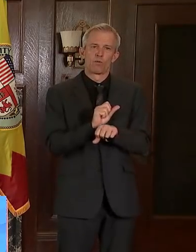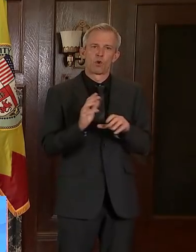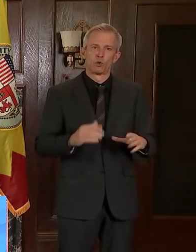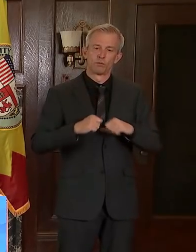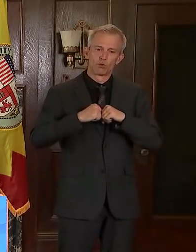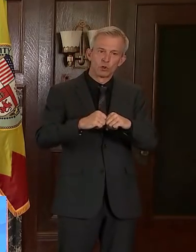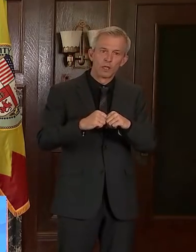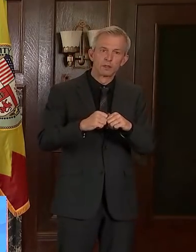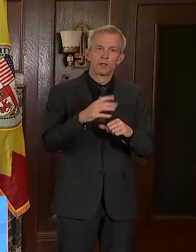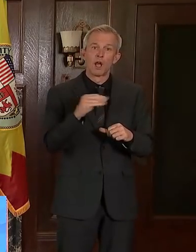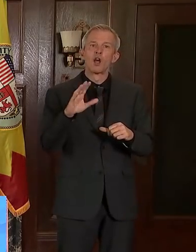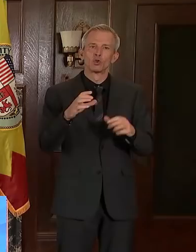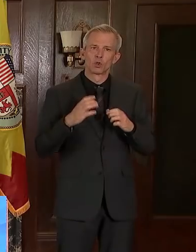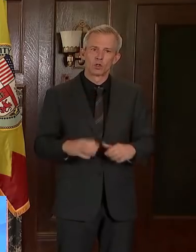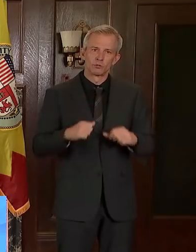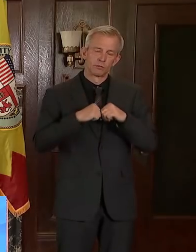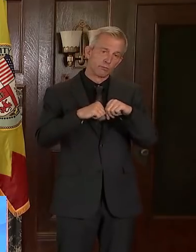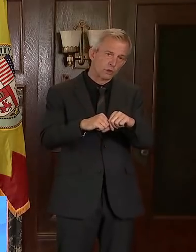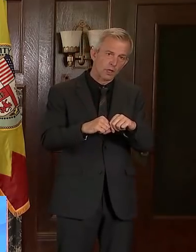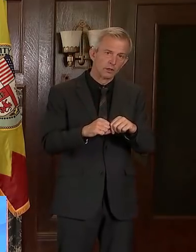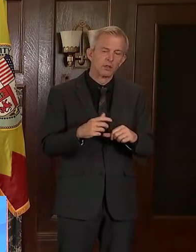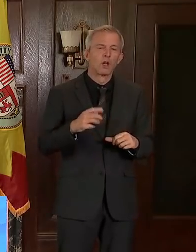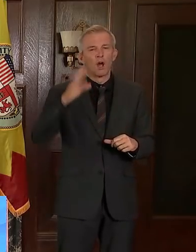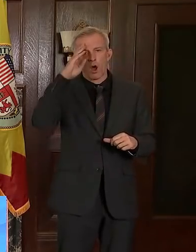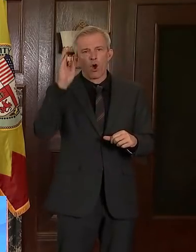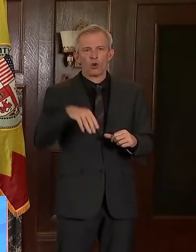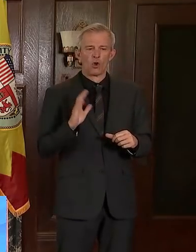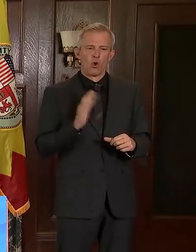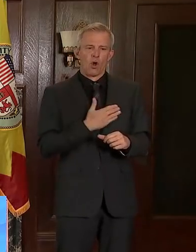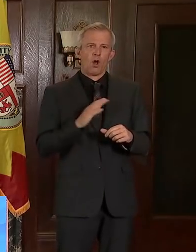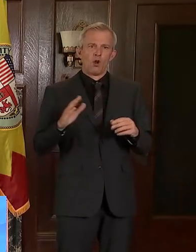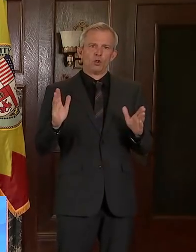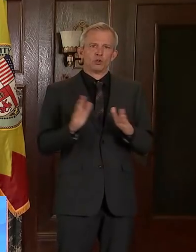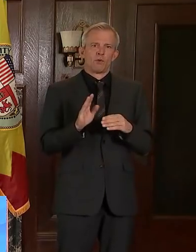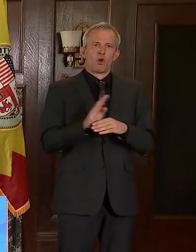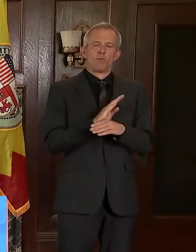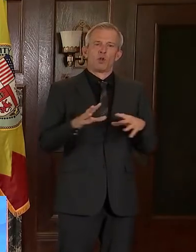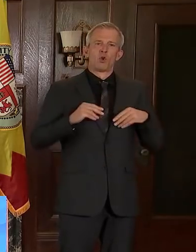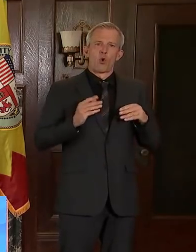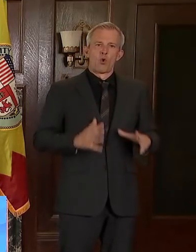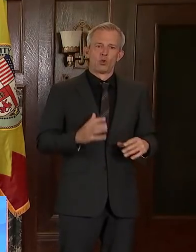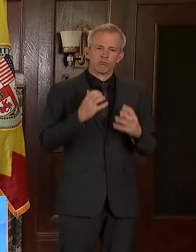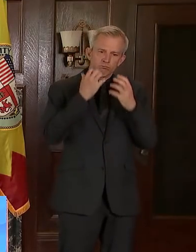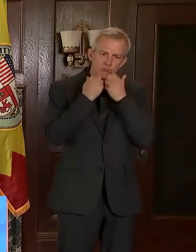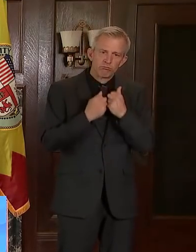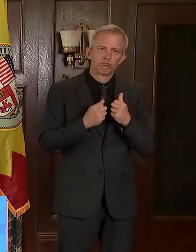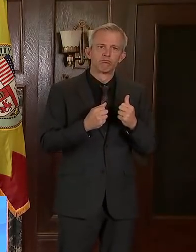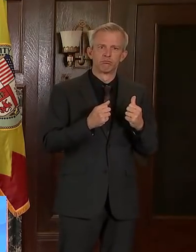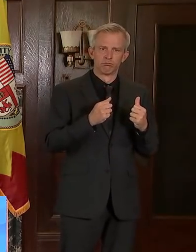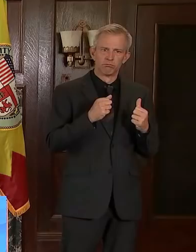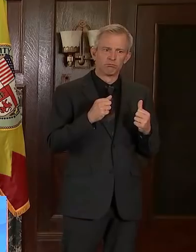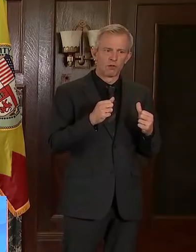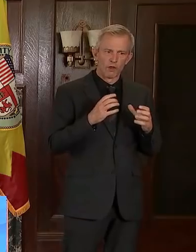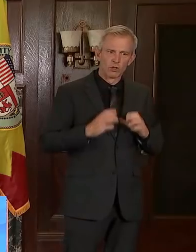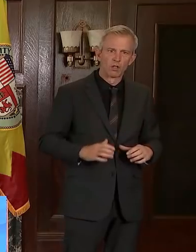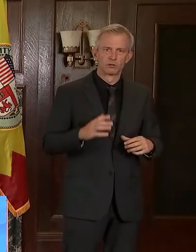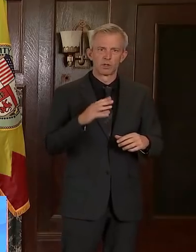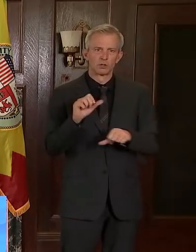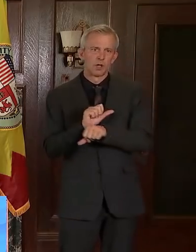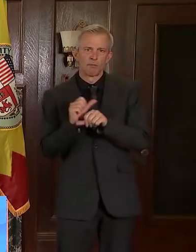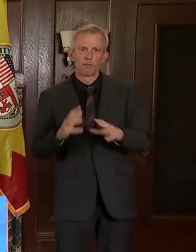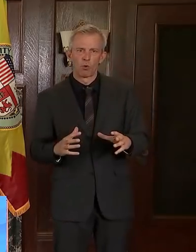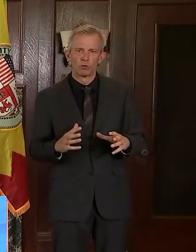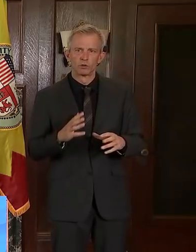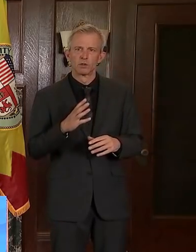as your customers. And I know our small business owners care the most about their employees and their customers of all of us, and that you will be doing